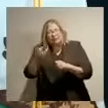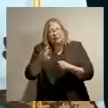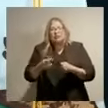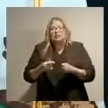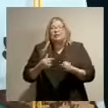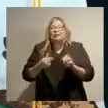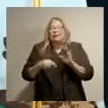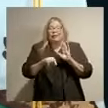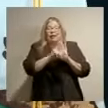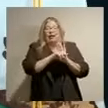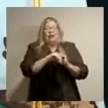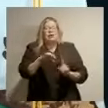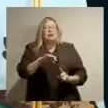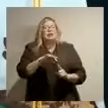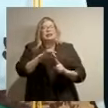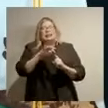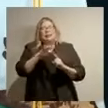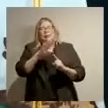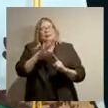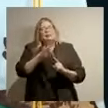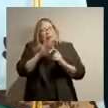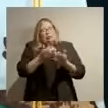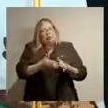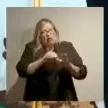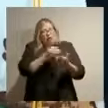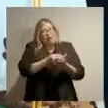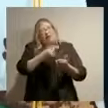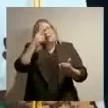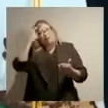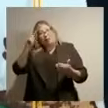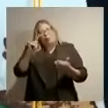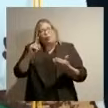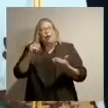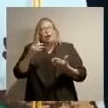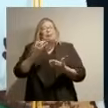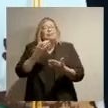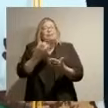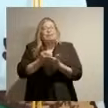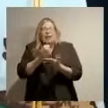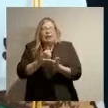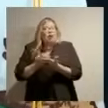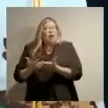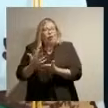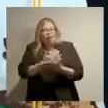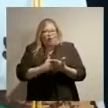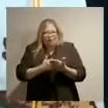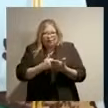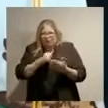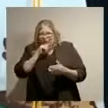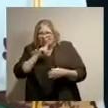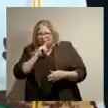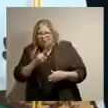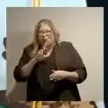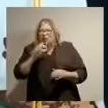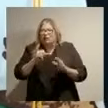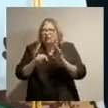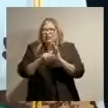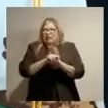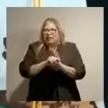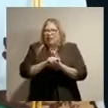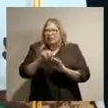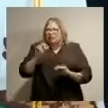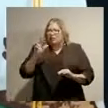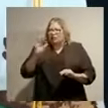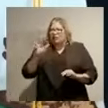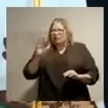fund for economic uncertainty, our operating reserve, was negative $33.1 billion. And